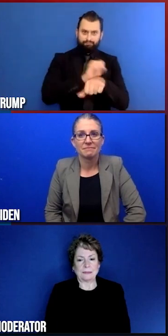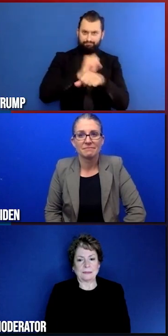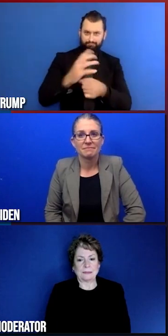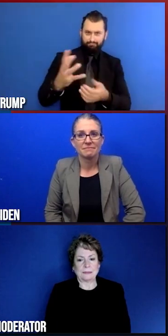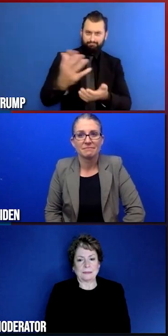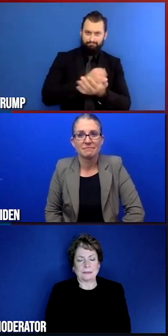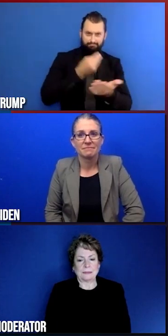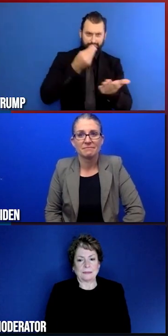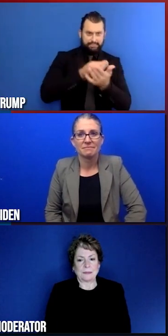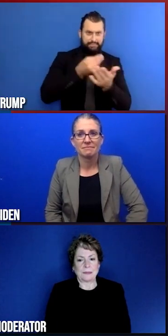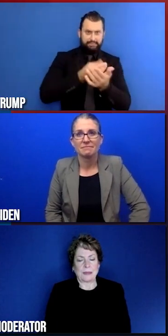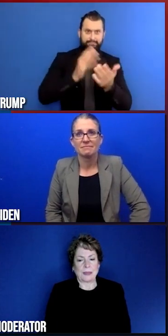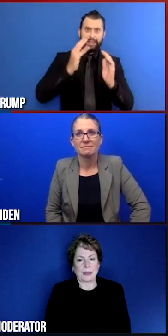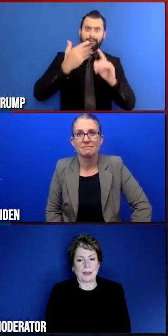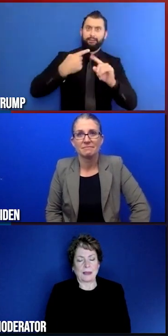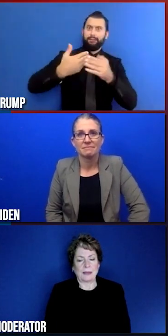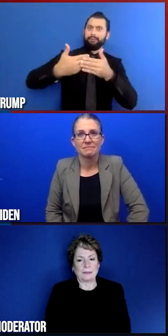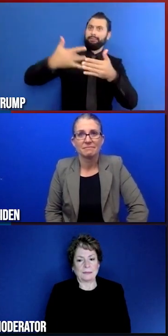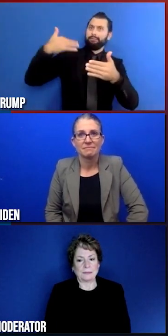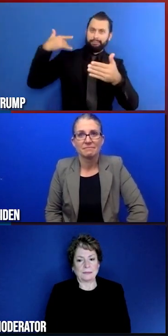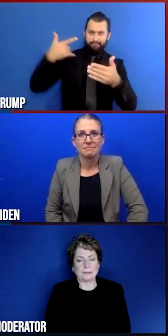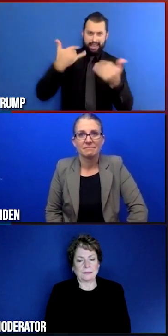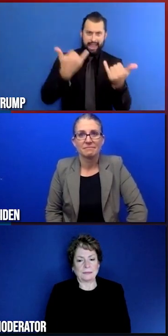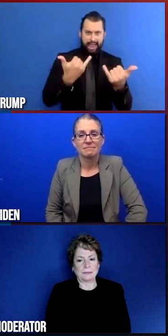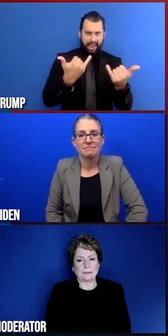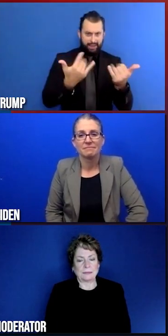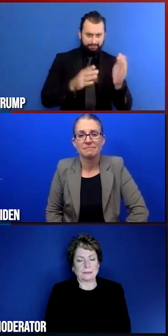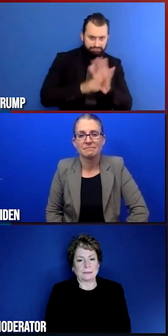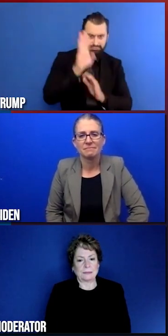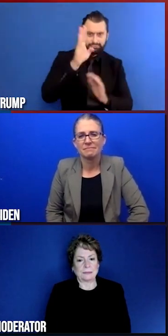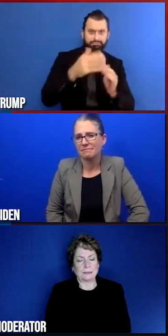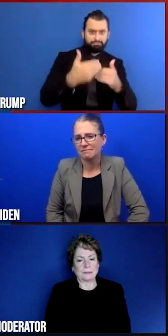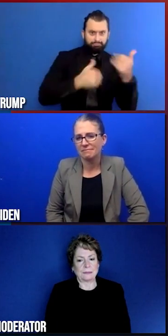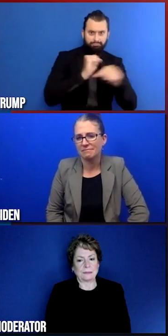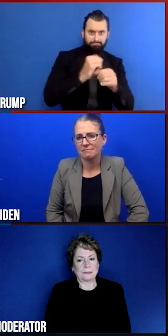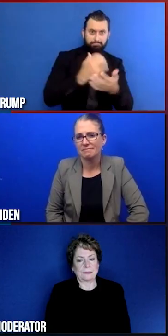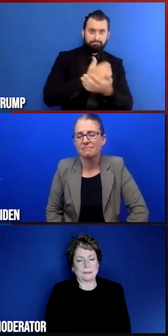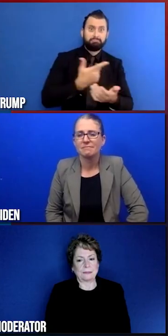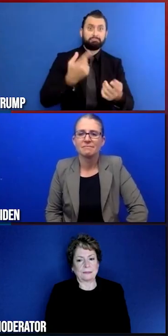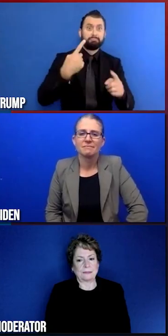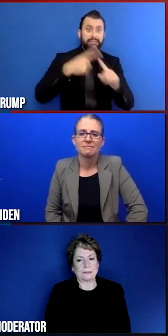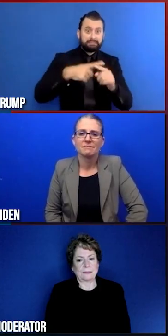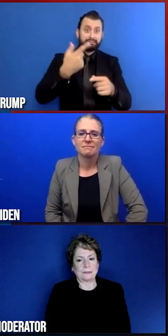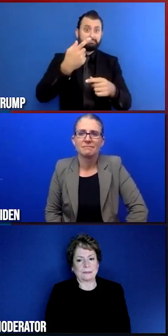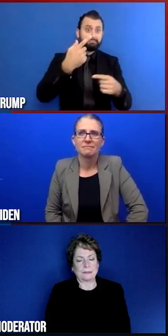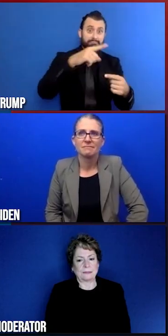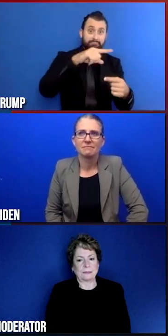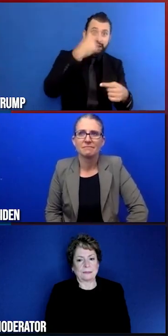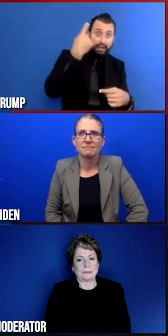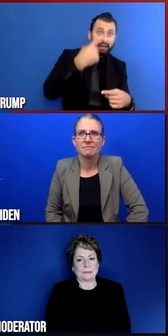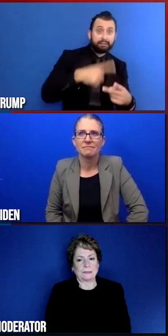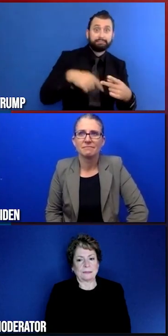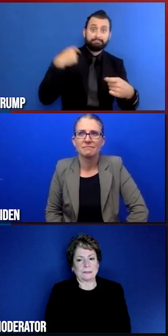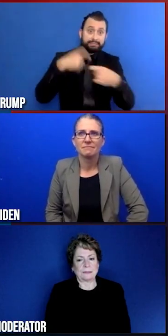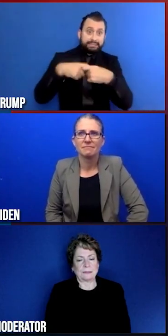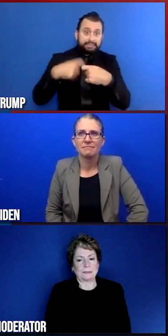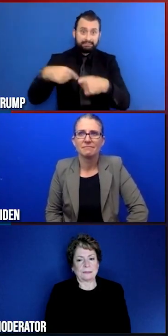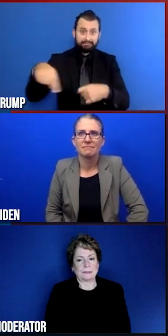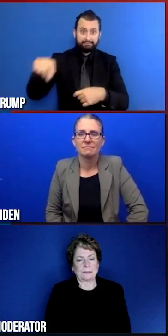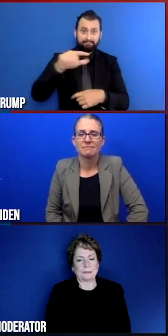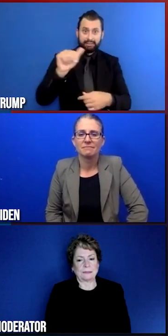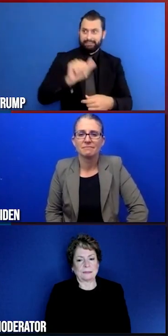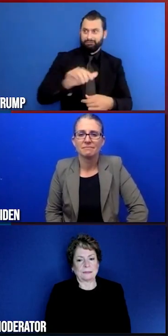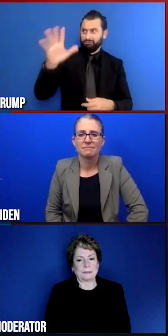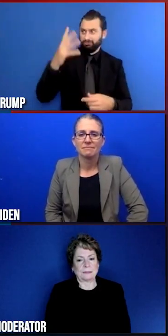for Hispanic, for Black, for Asian, it's 9 times greater, the percentage gain, than it was in